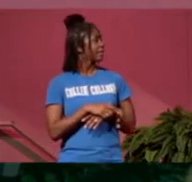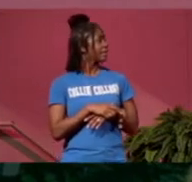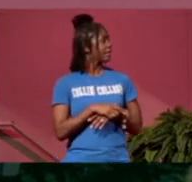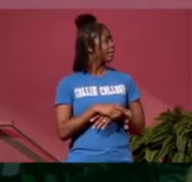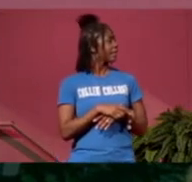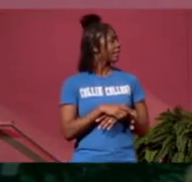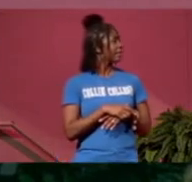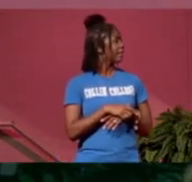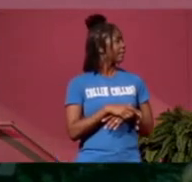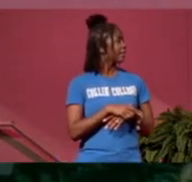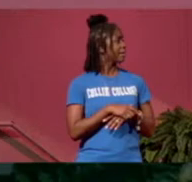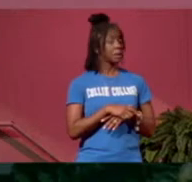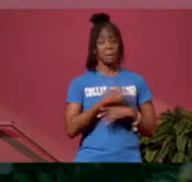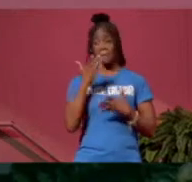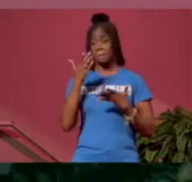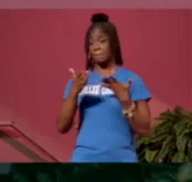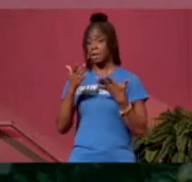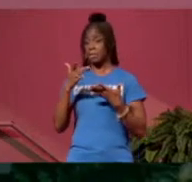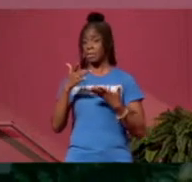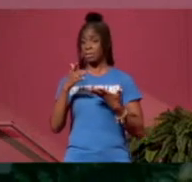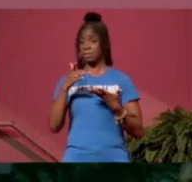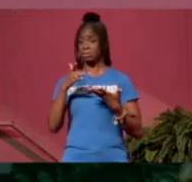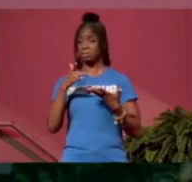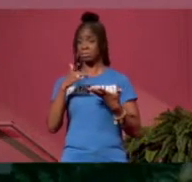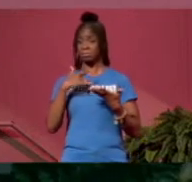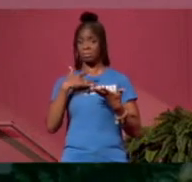say, I don't have a church home.